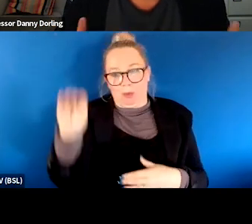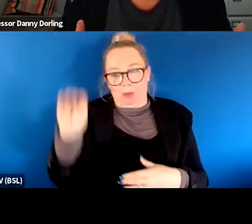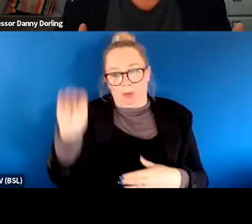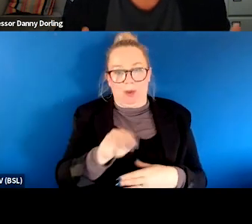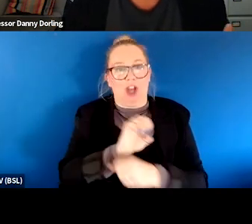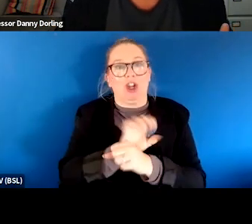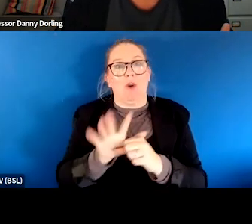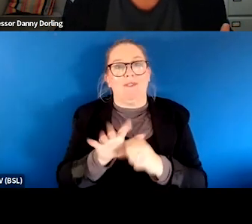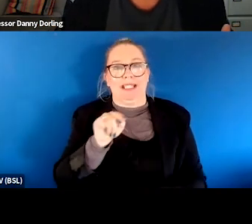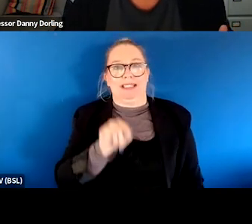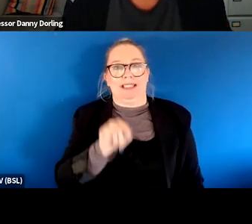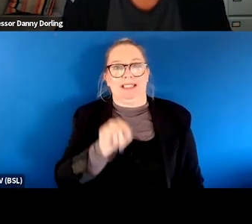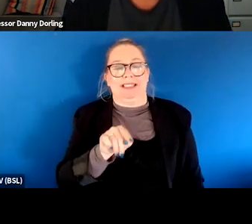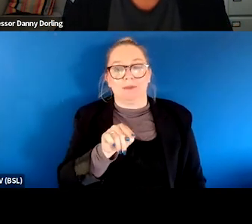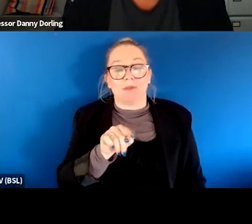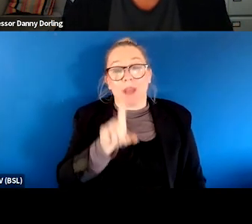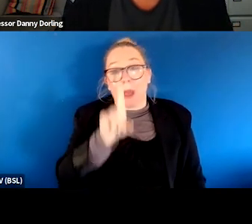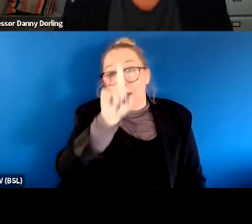but